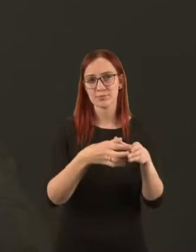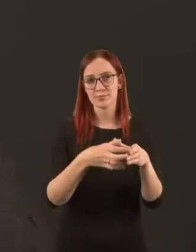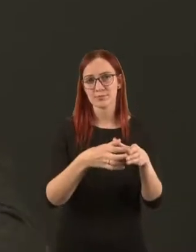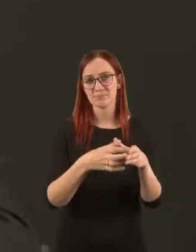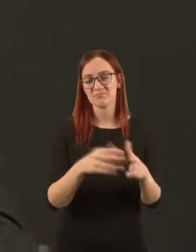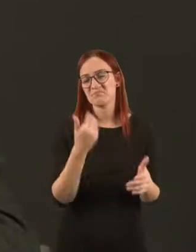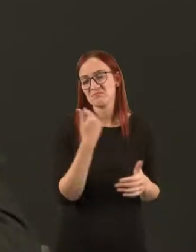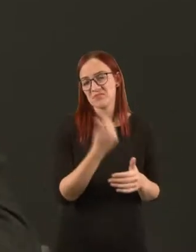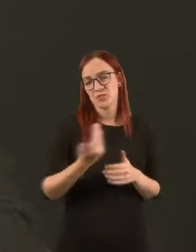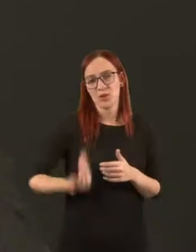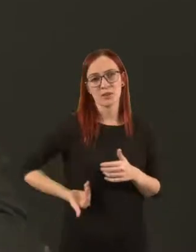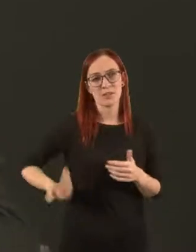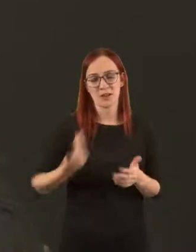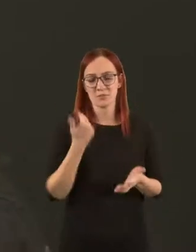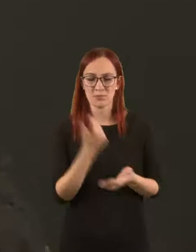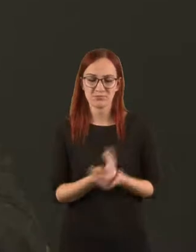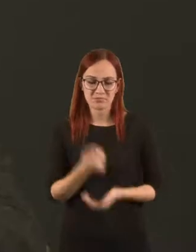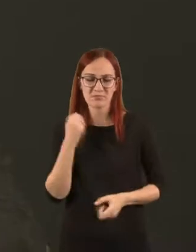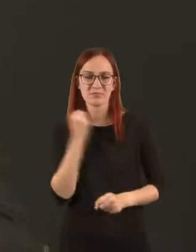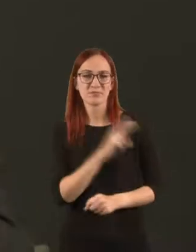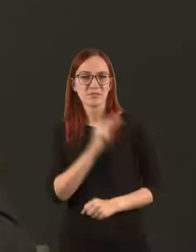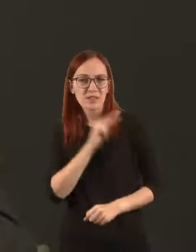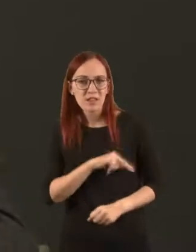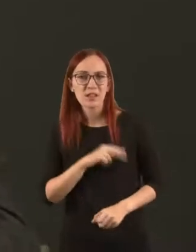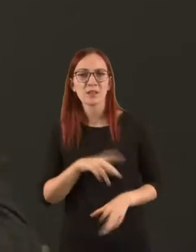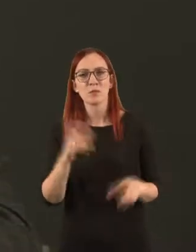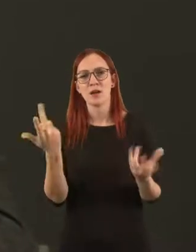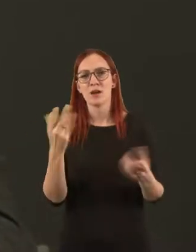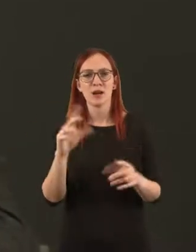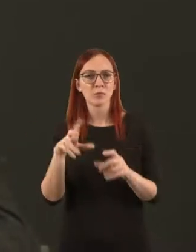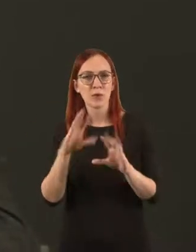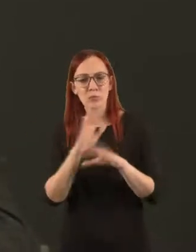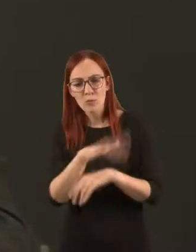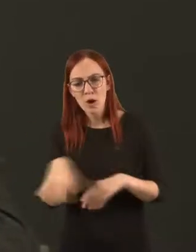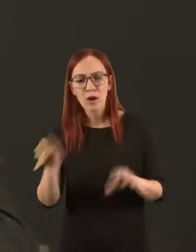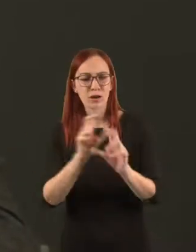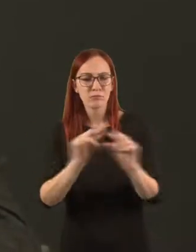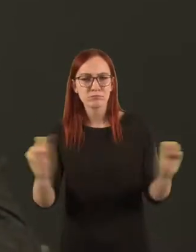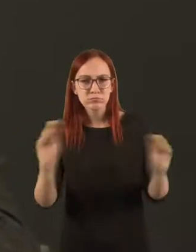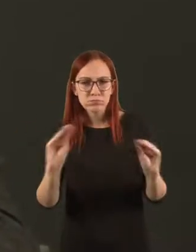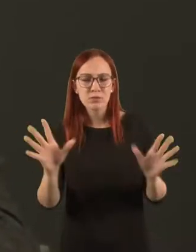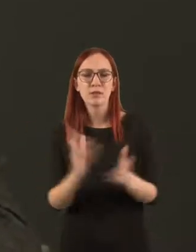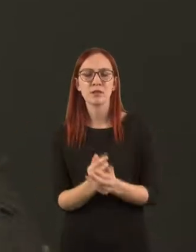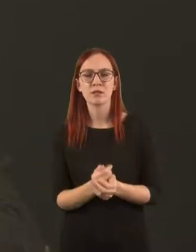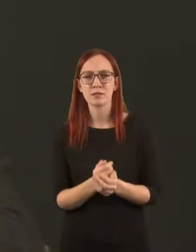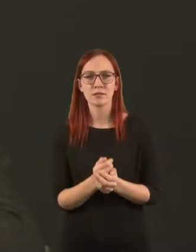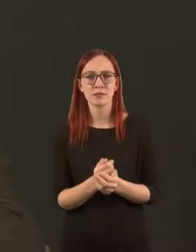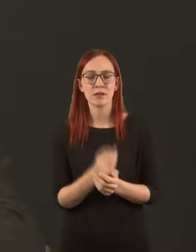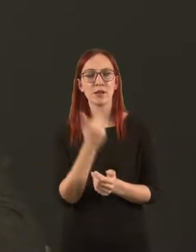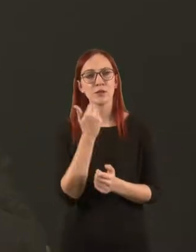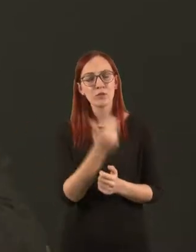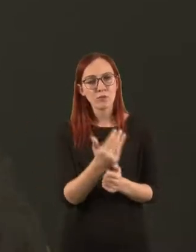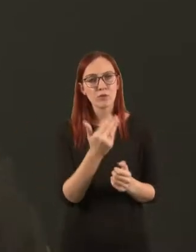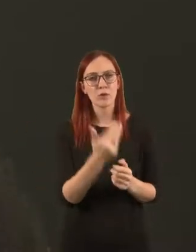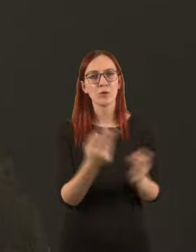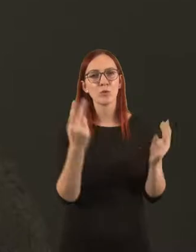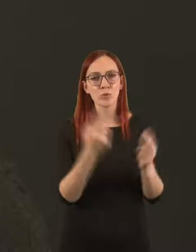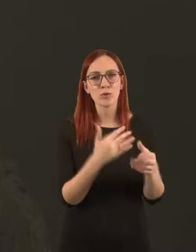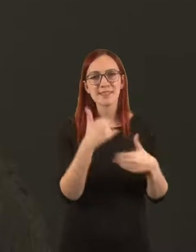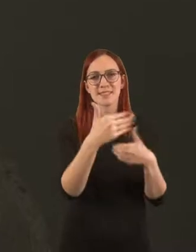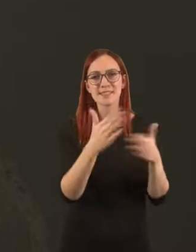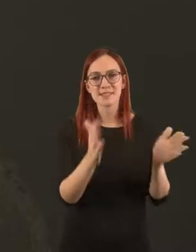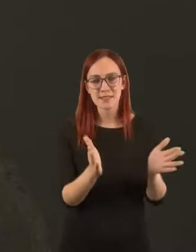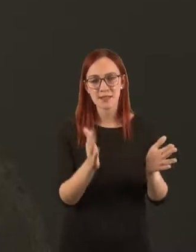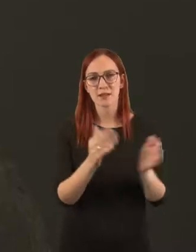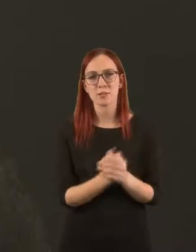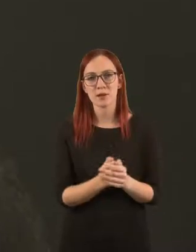want any change. And then the remaining 80% are people who are just living their daily